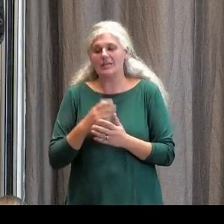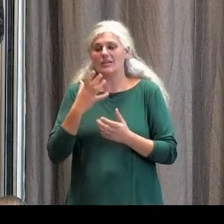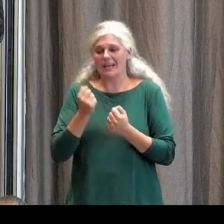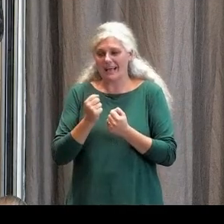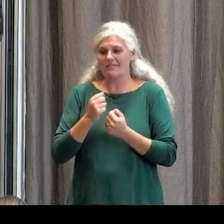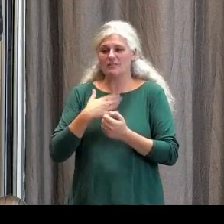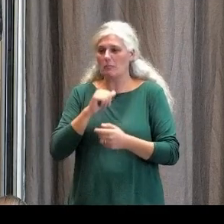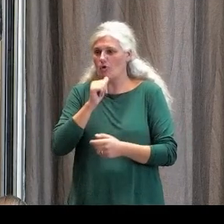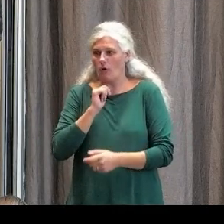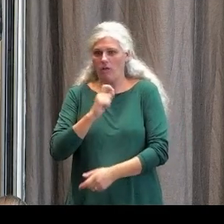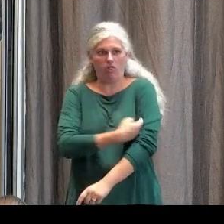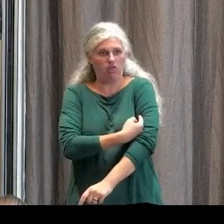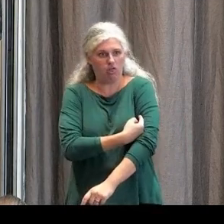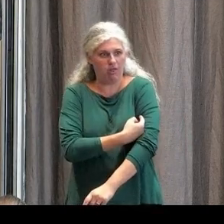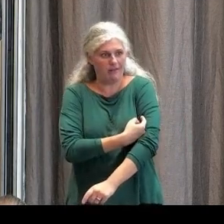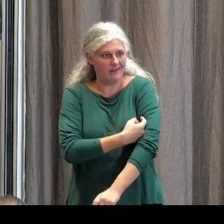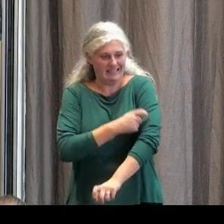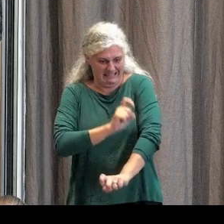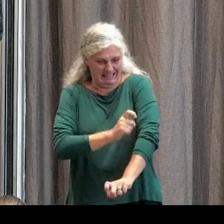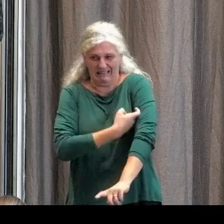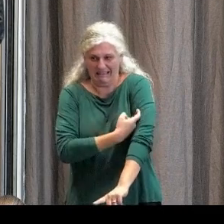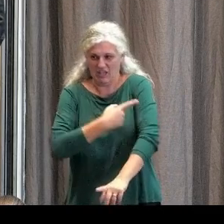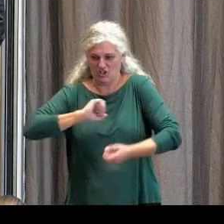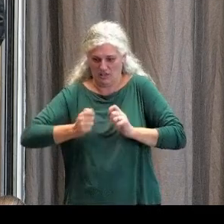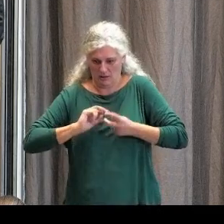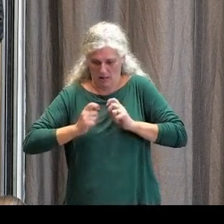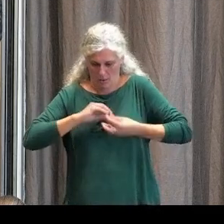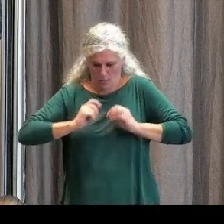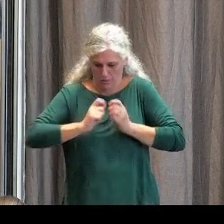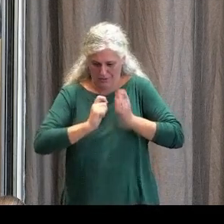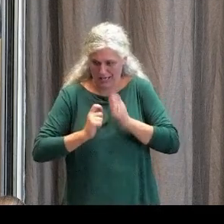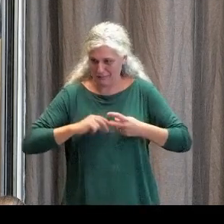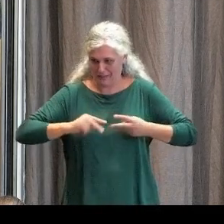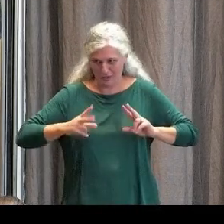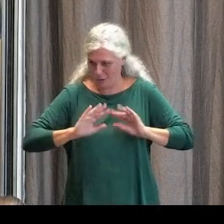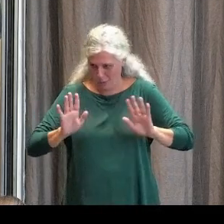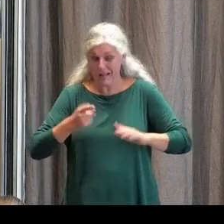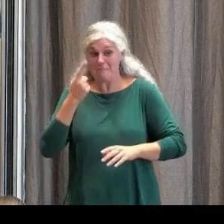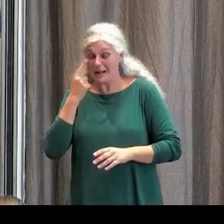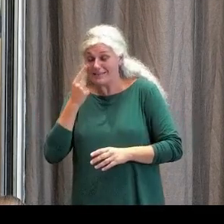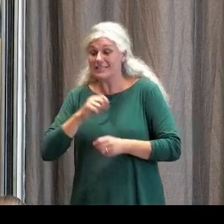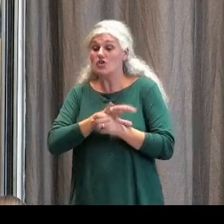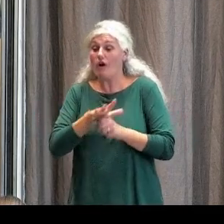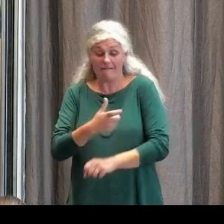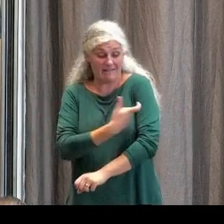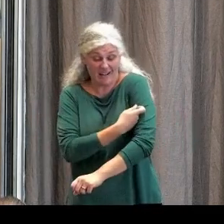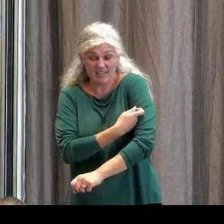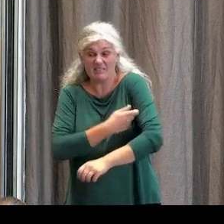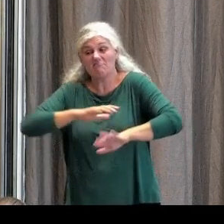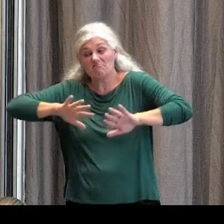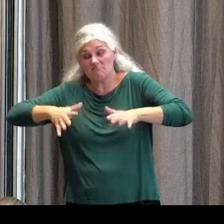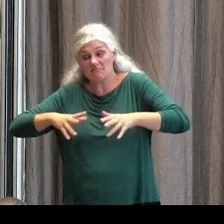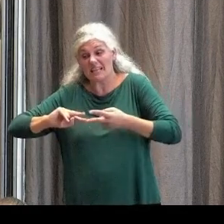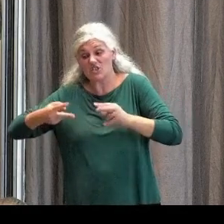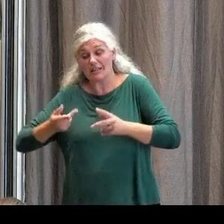thing stuck in your body somewhere, changing your genetics. Don't worry about that. But as you'll see, the COVID vaccines were a little bit like a